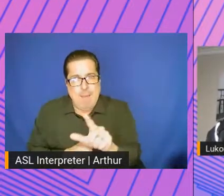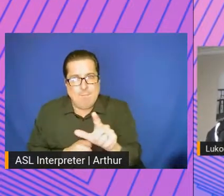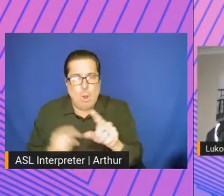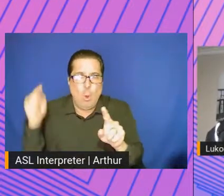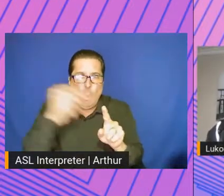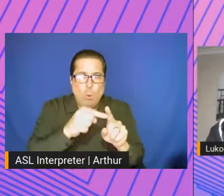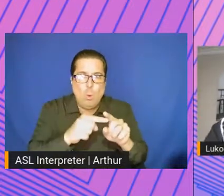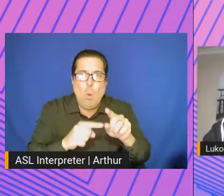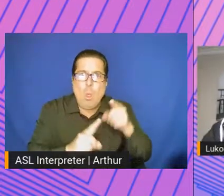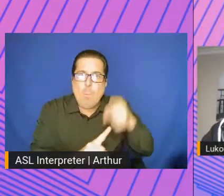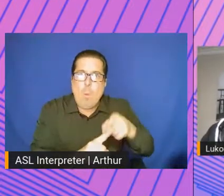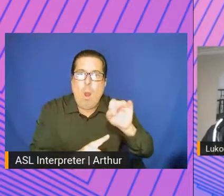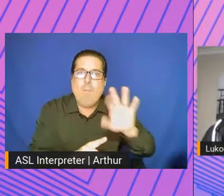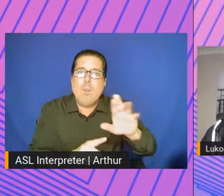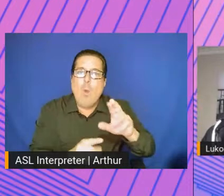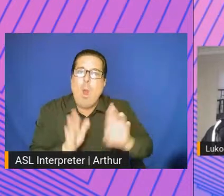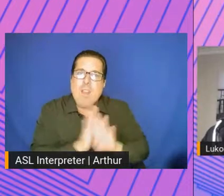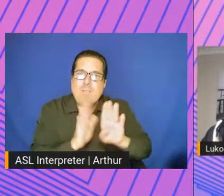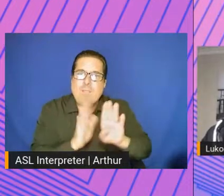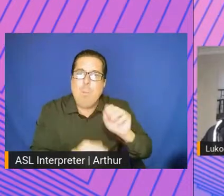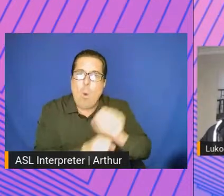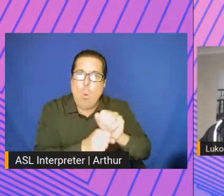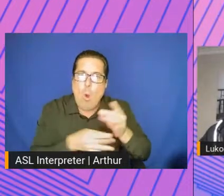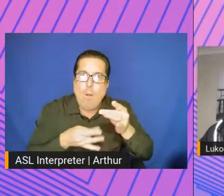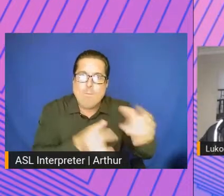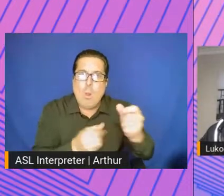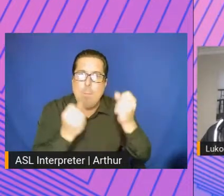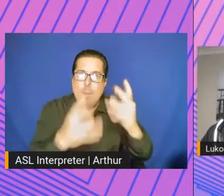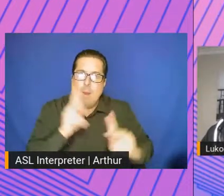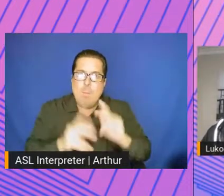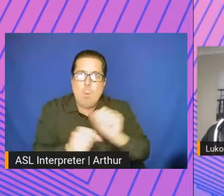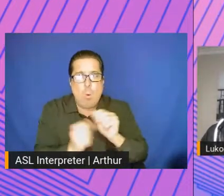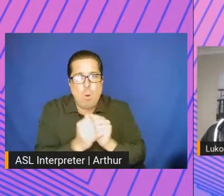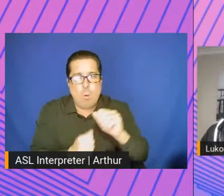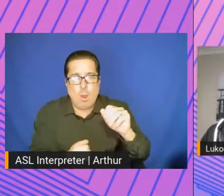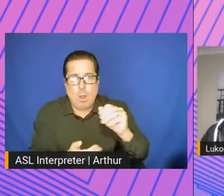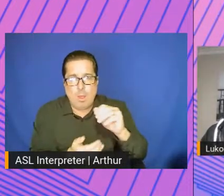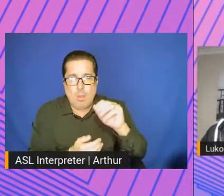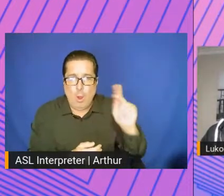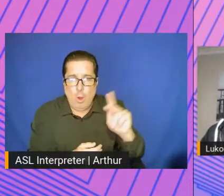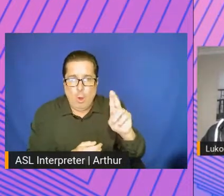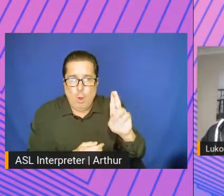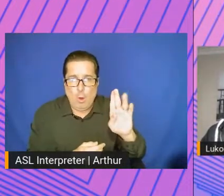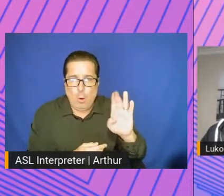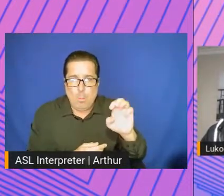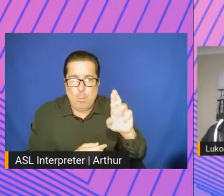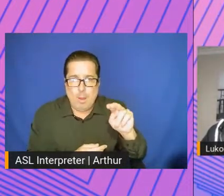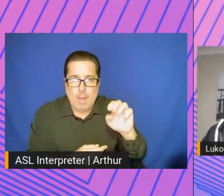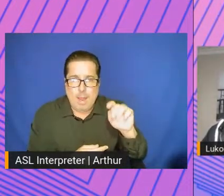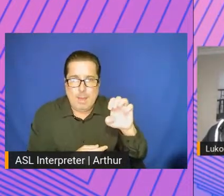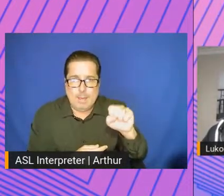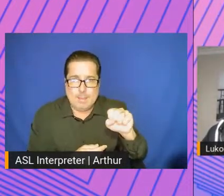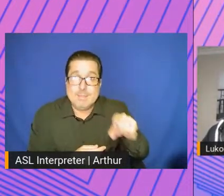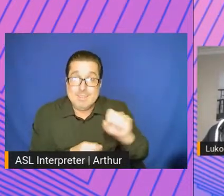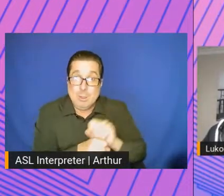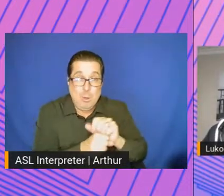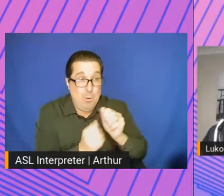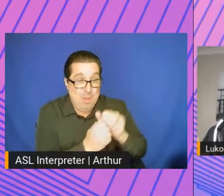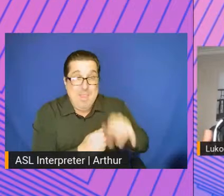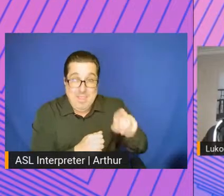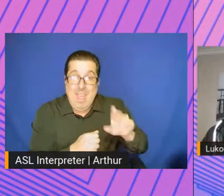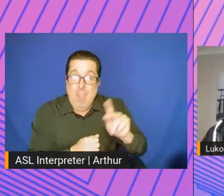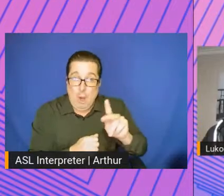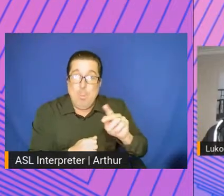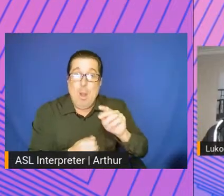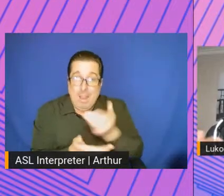initial developer workflow. A lot of people that work with Kubernetes also make use of a local Kubernetes cluster.